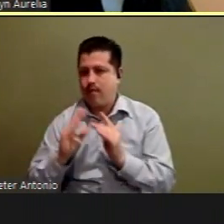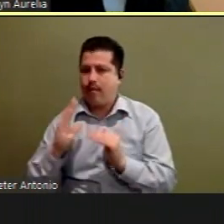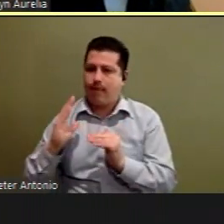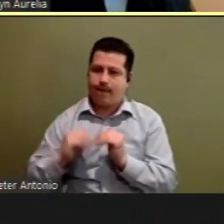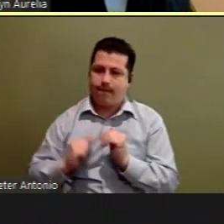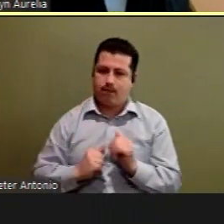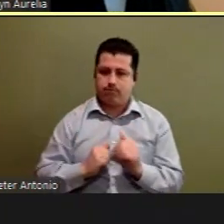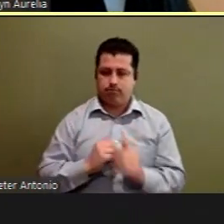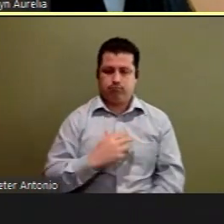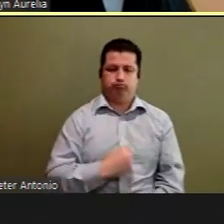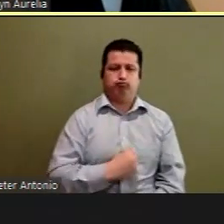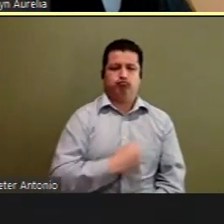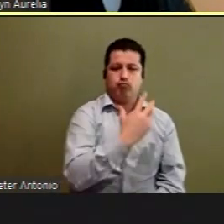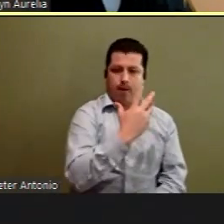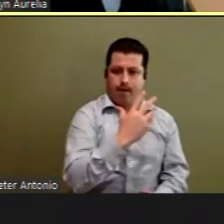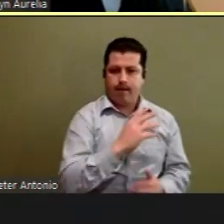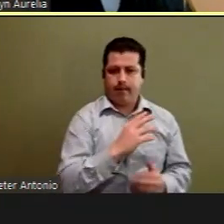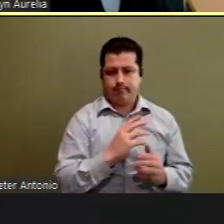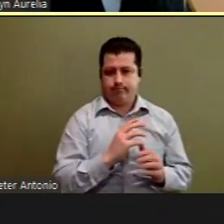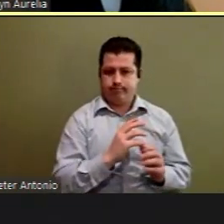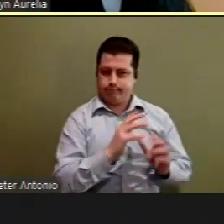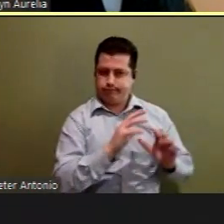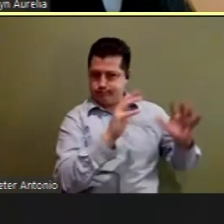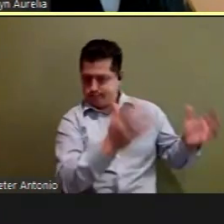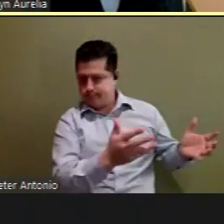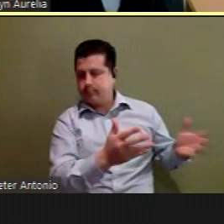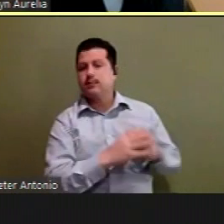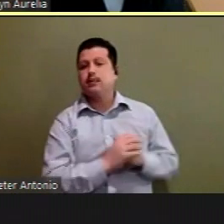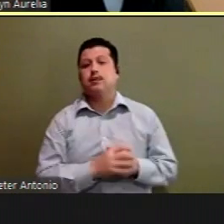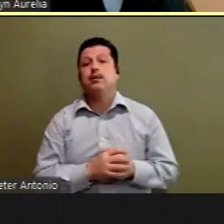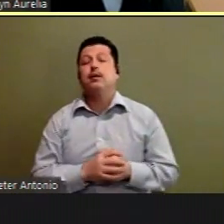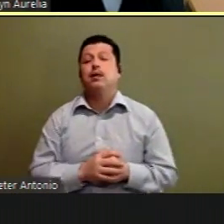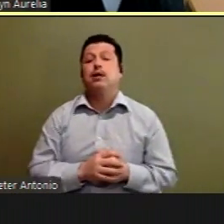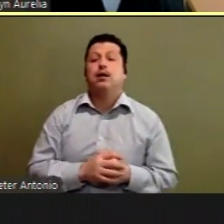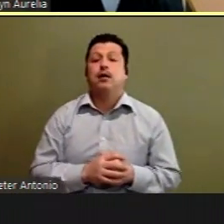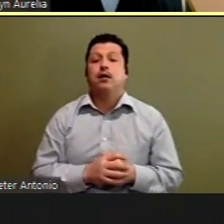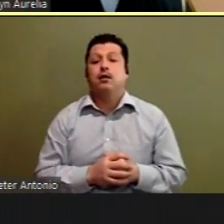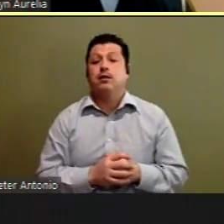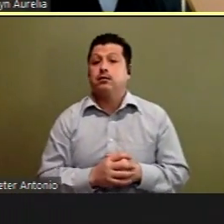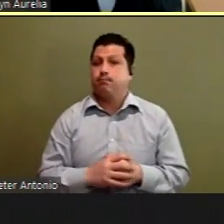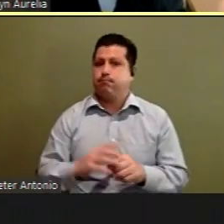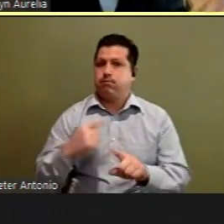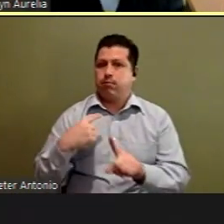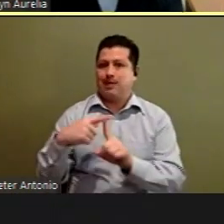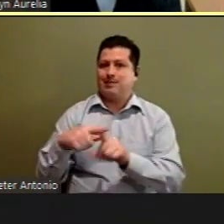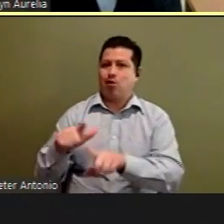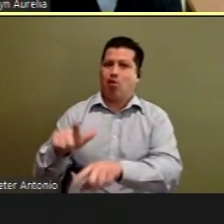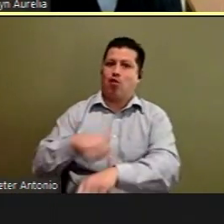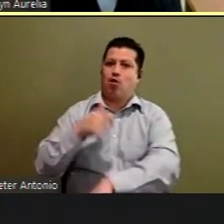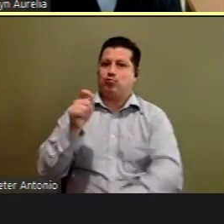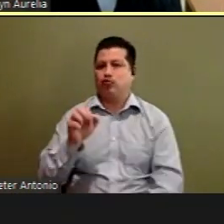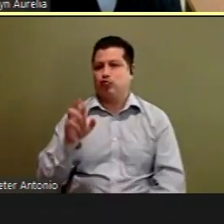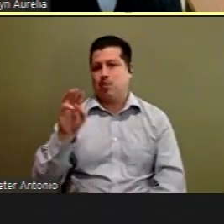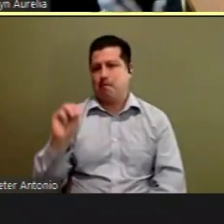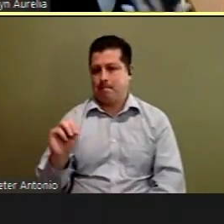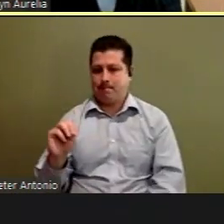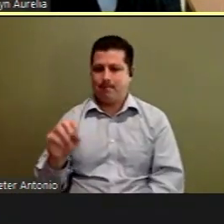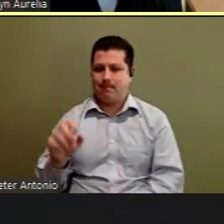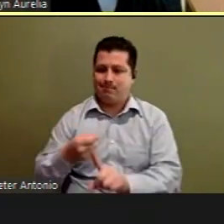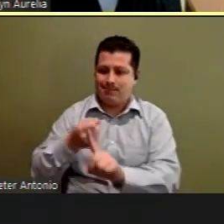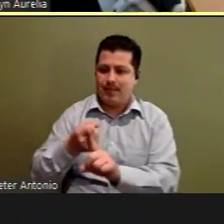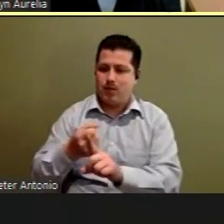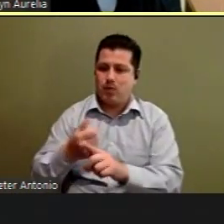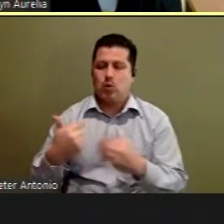not everyone dies from COVID, but the long-term effects can be devastating, and you want to decrease your risk of death from